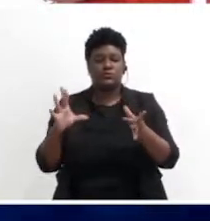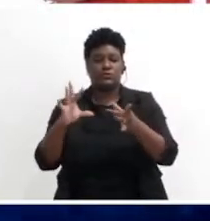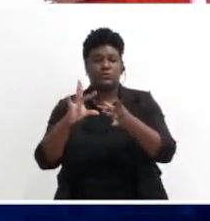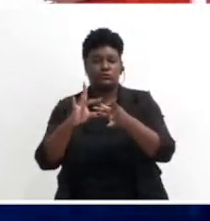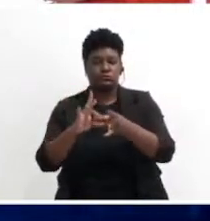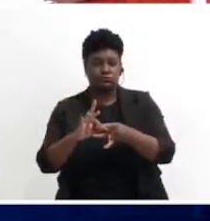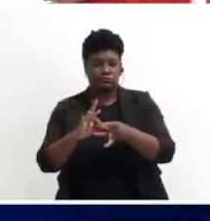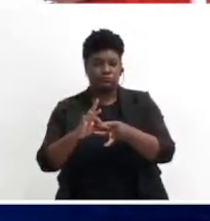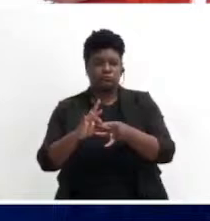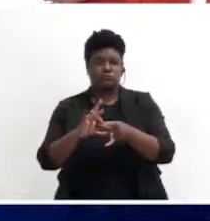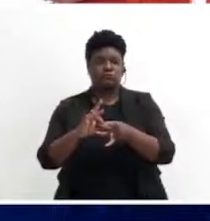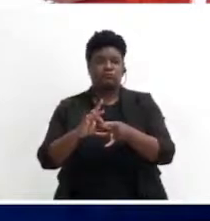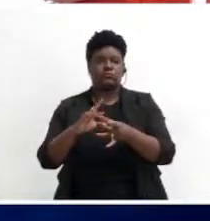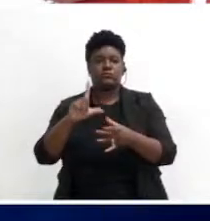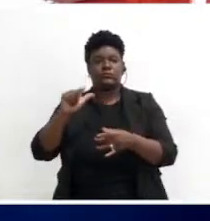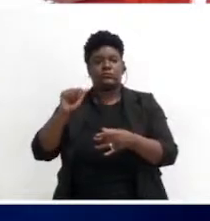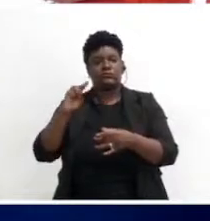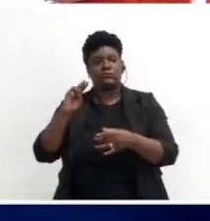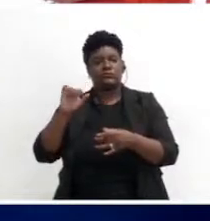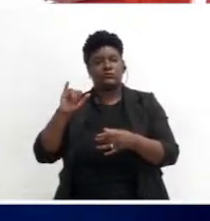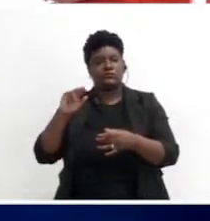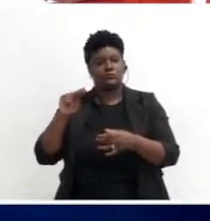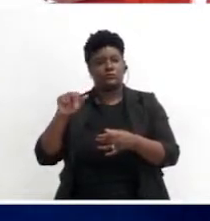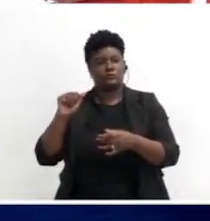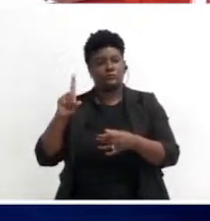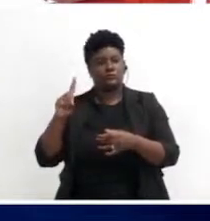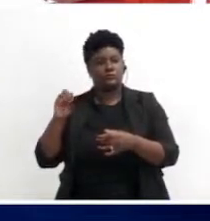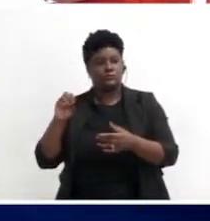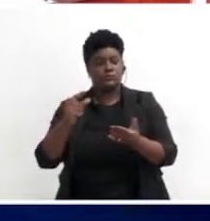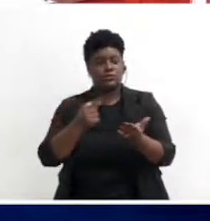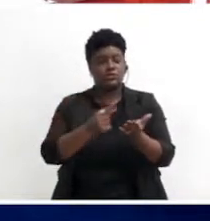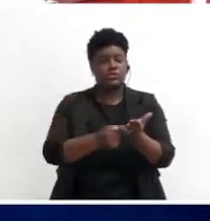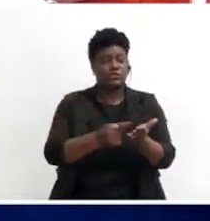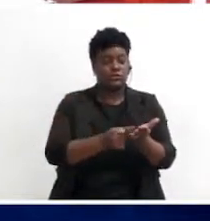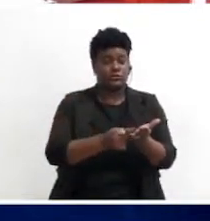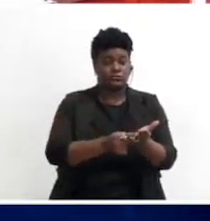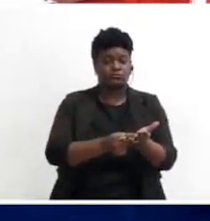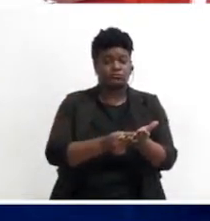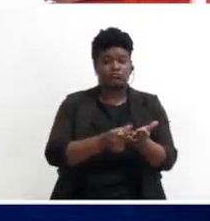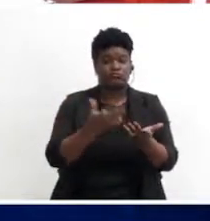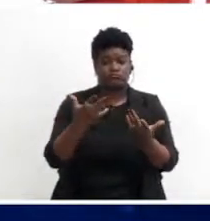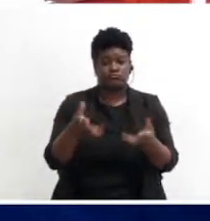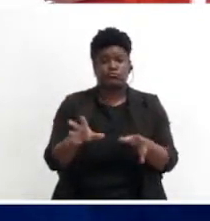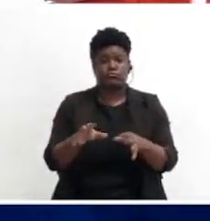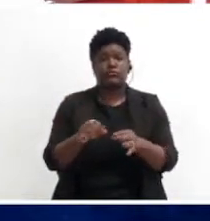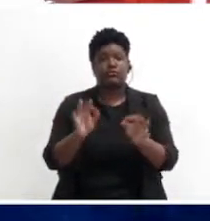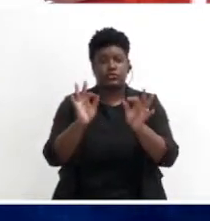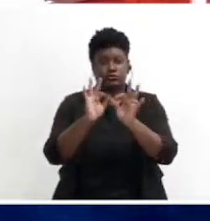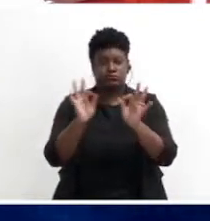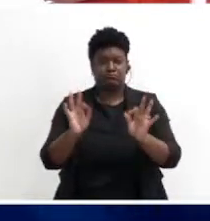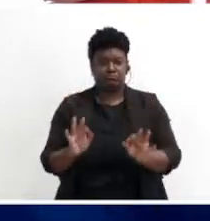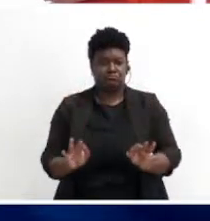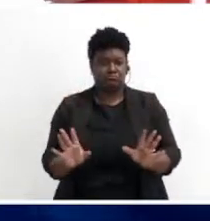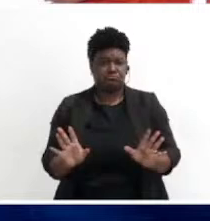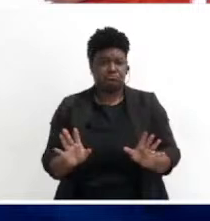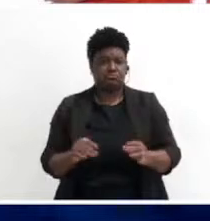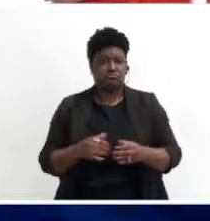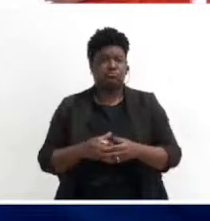you can put the active die inside the substrate while you're laminating it, and then use the lasers